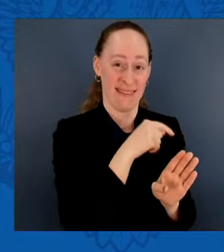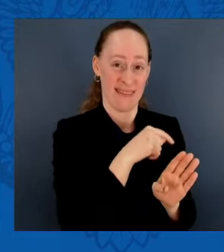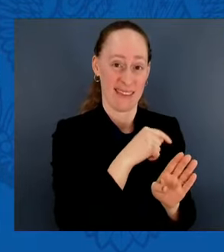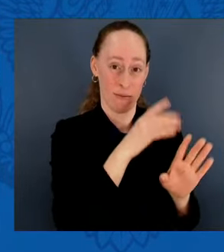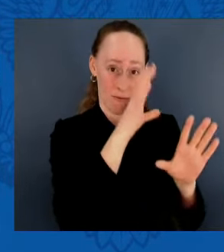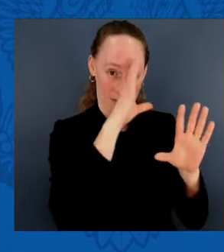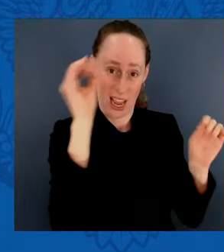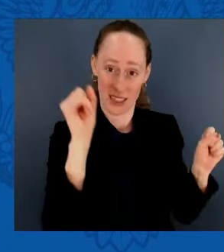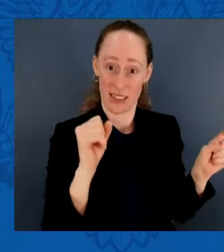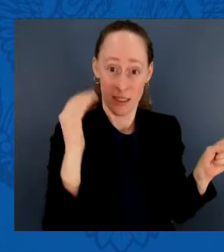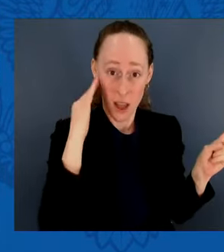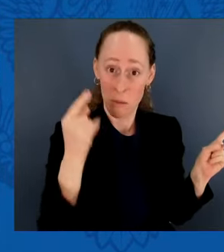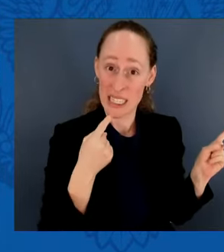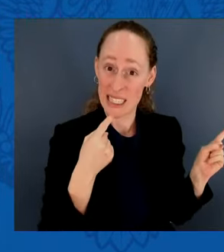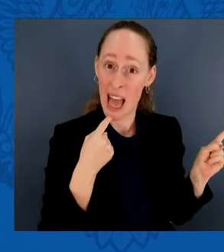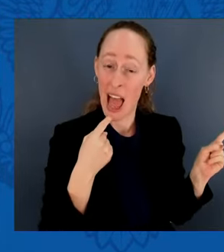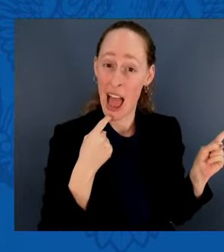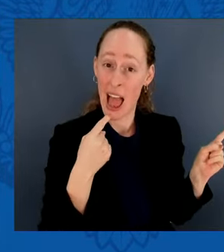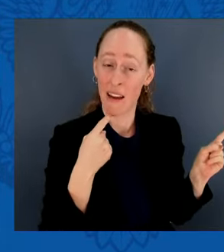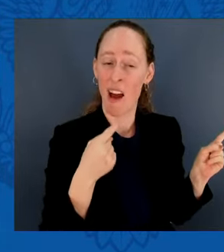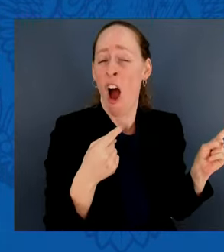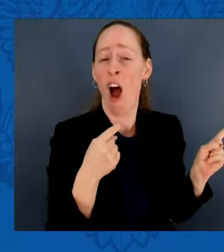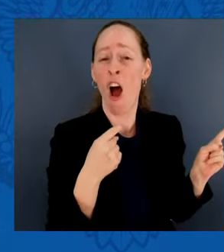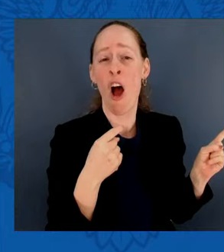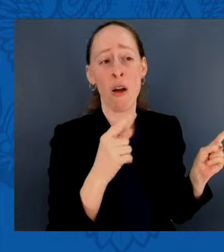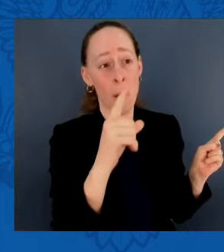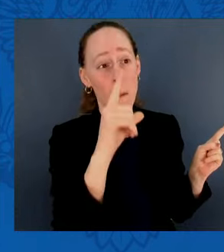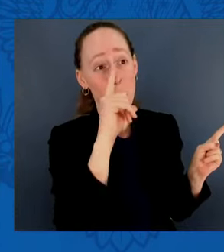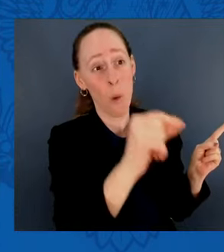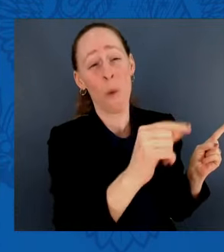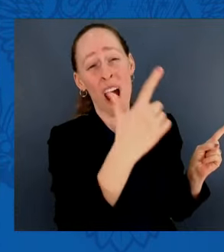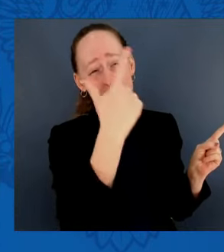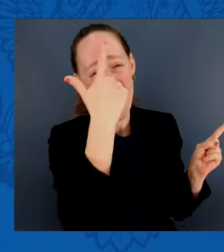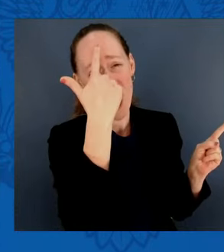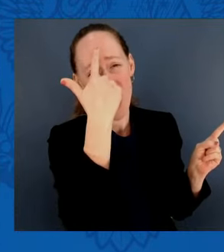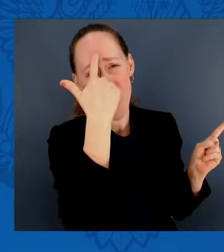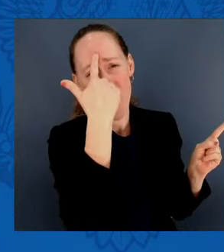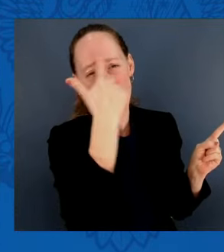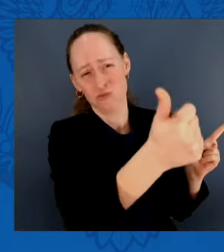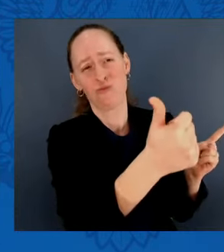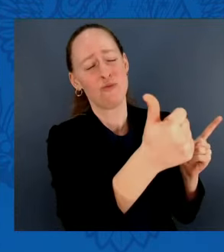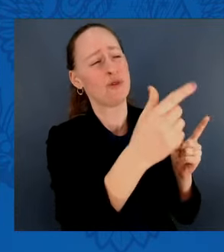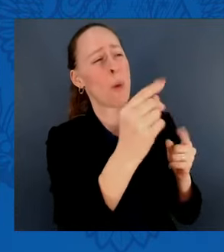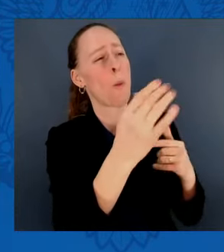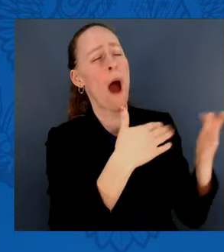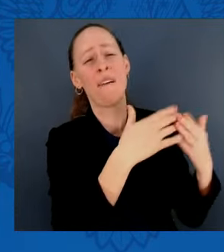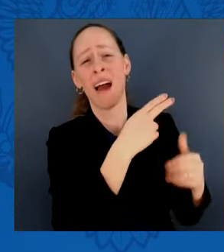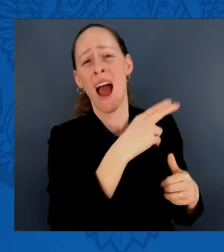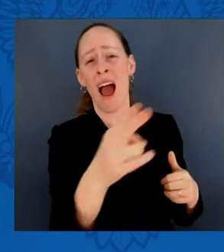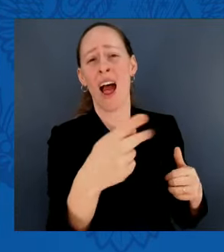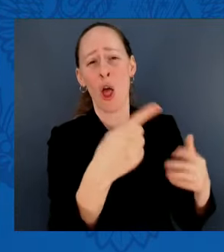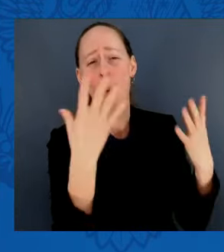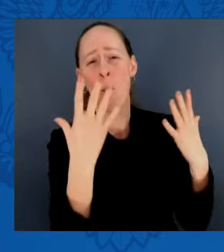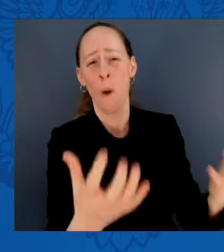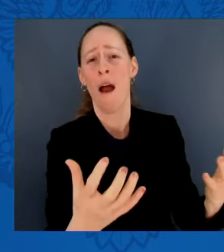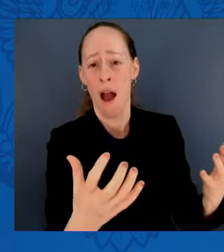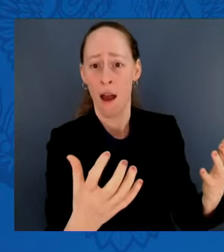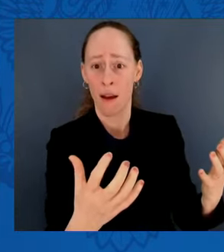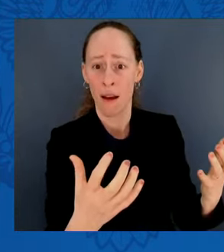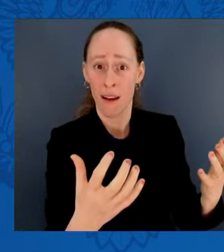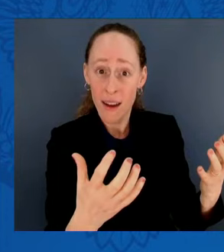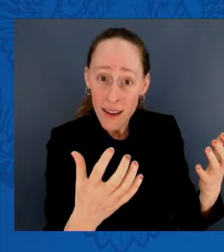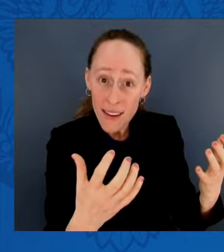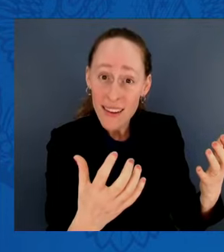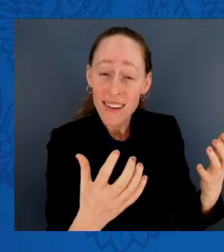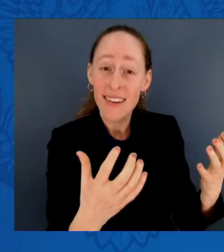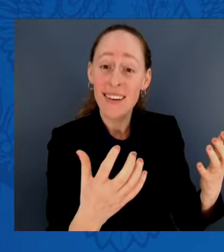want." That's a quote. A former president actually said that, bowing down to a Russian